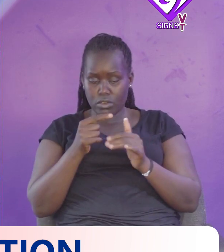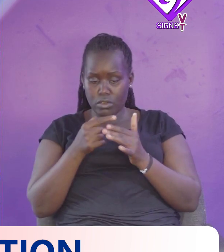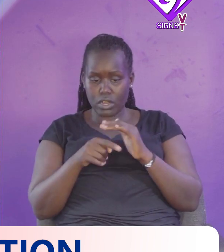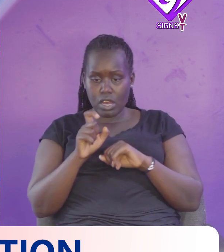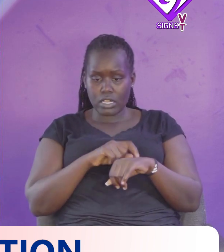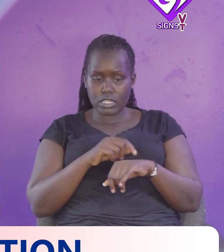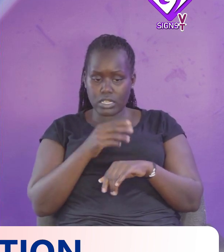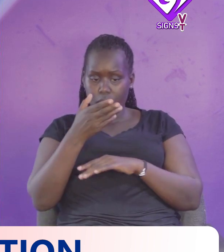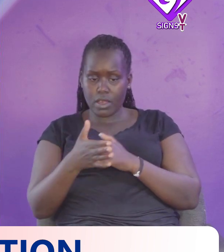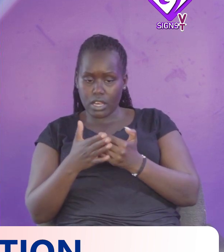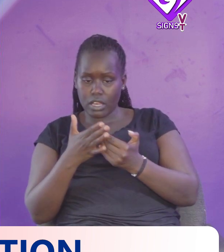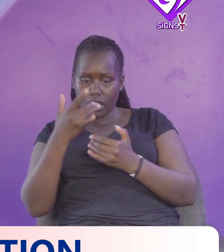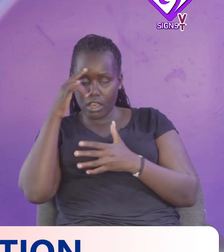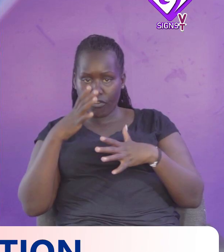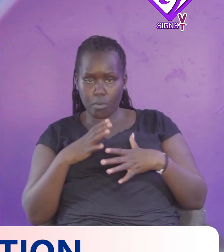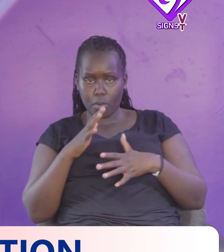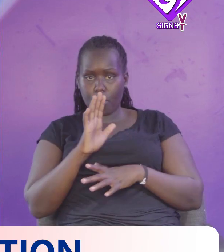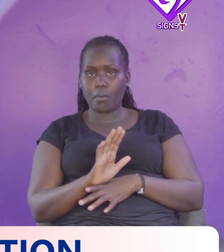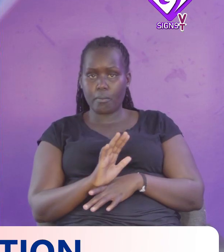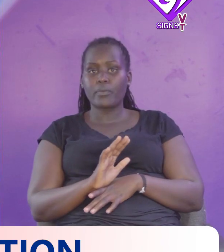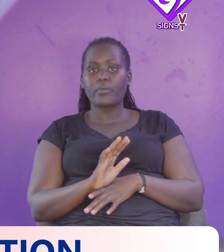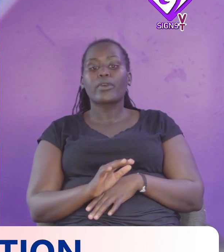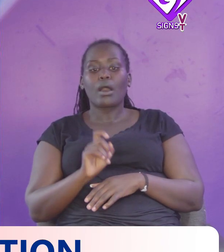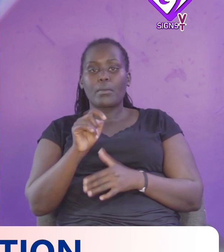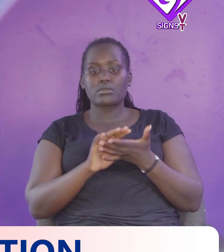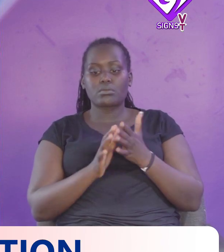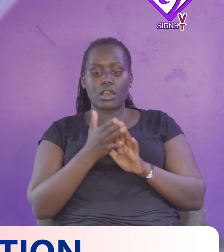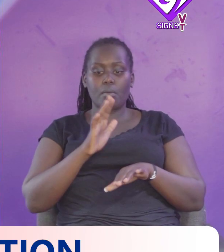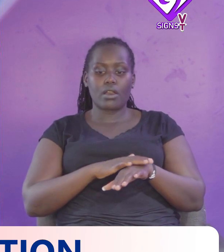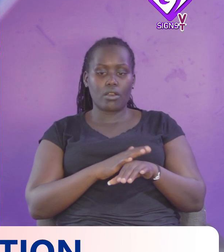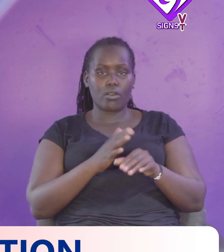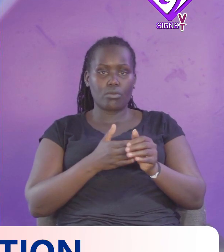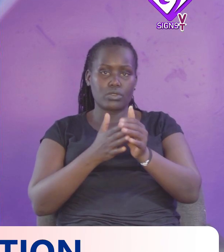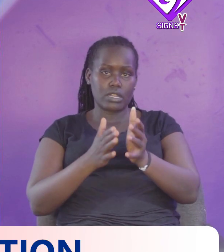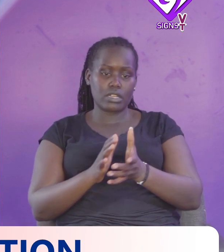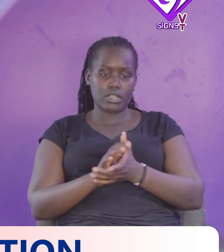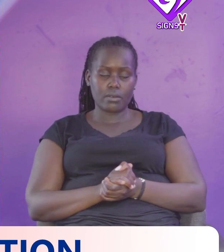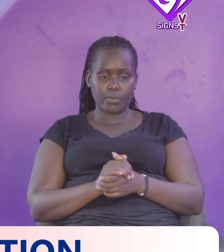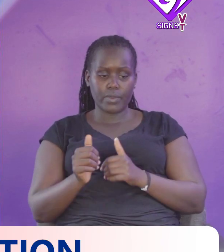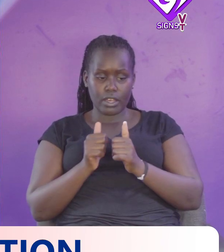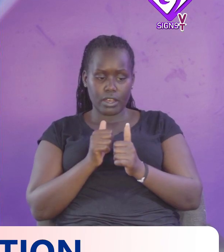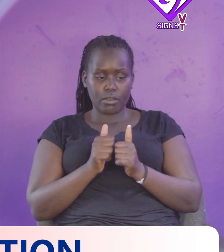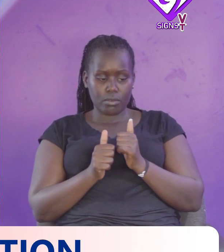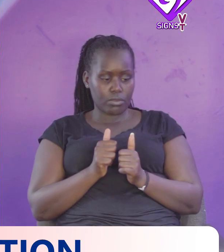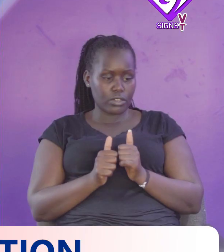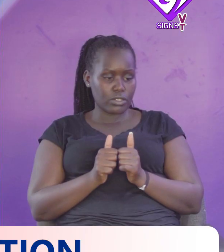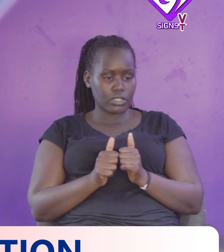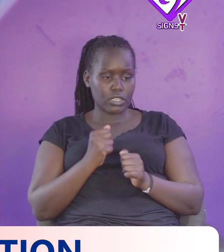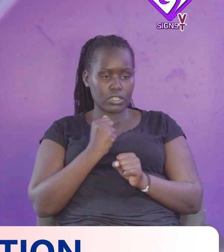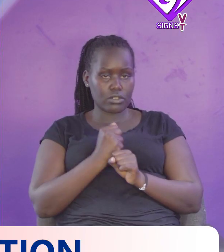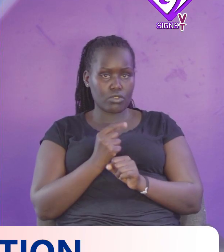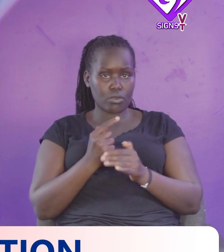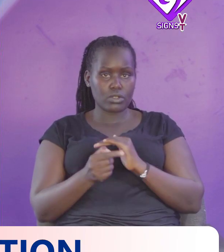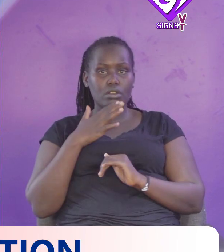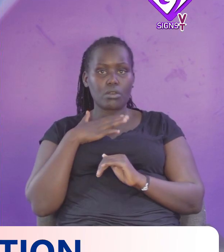taking care of your people. You're supposed to be a good shepherd. Which they miss. Okay. And they start doing whatever they want to do.